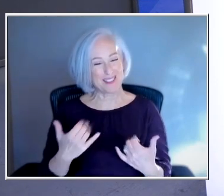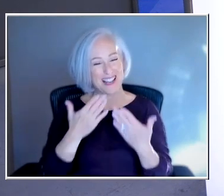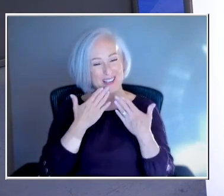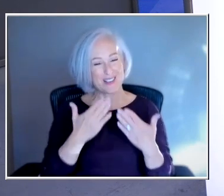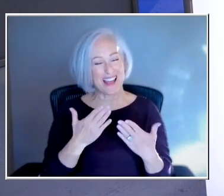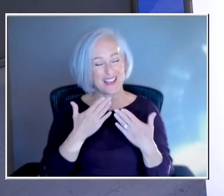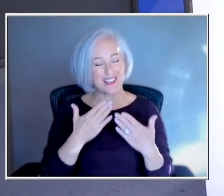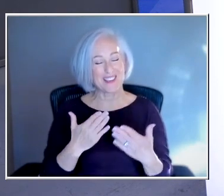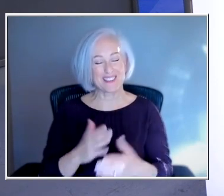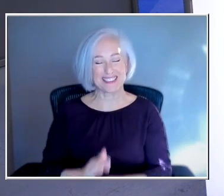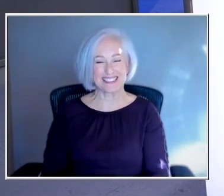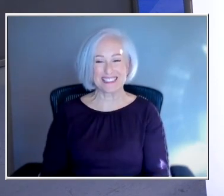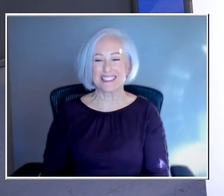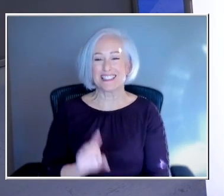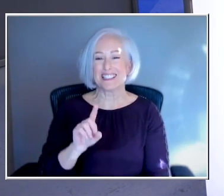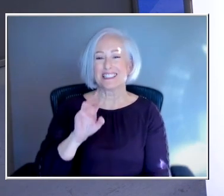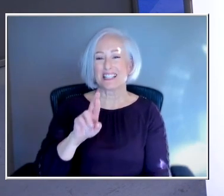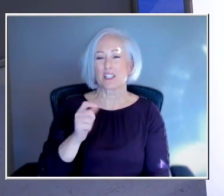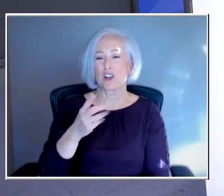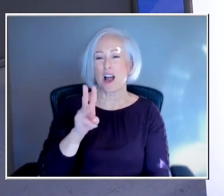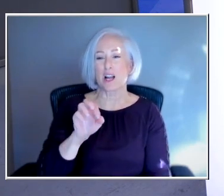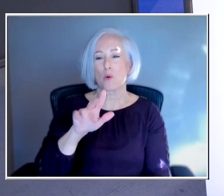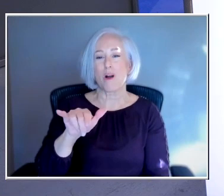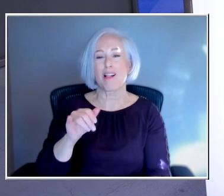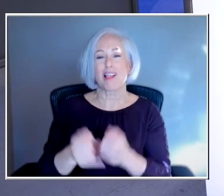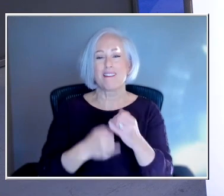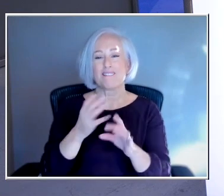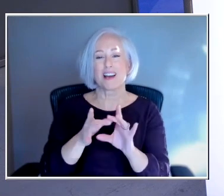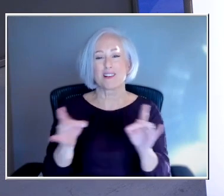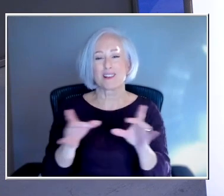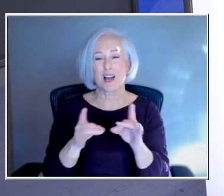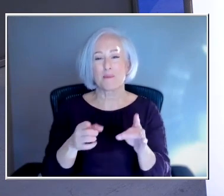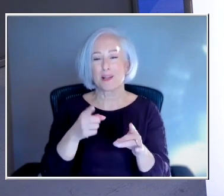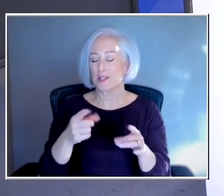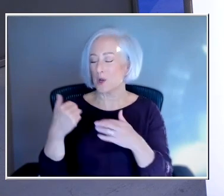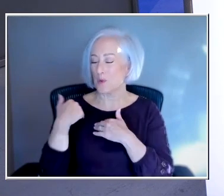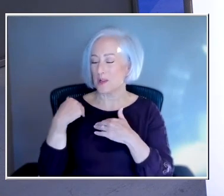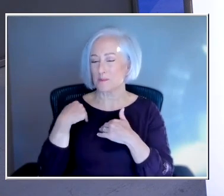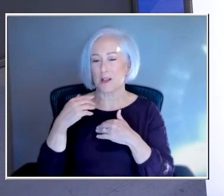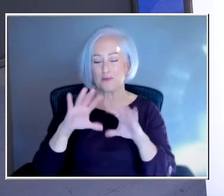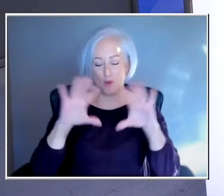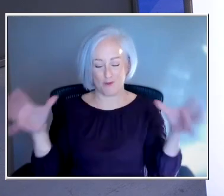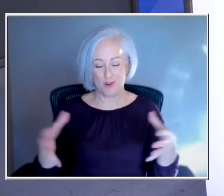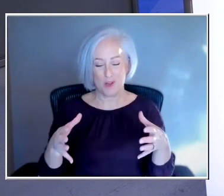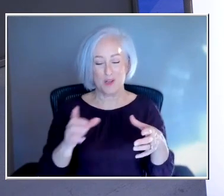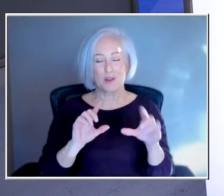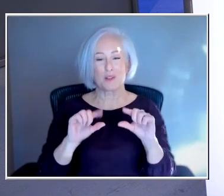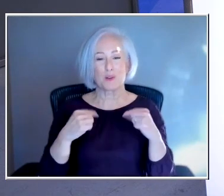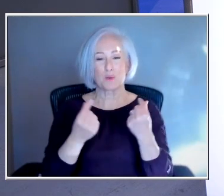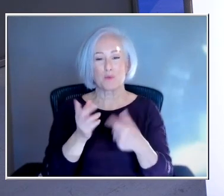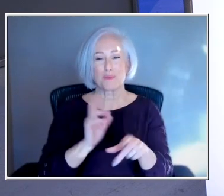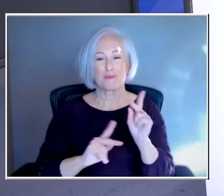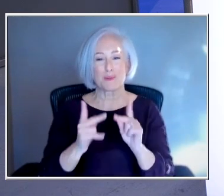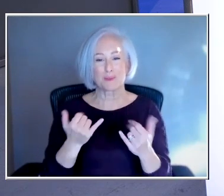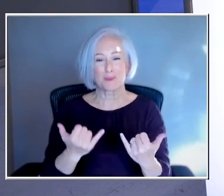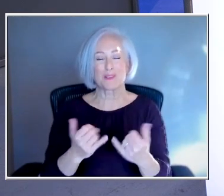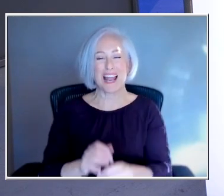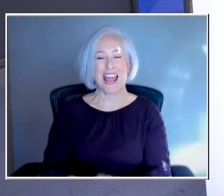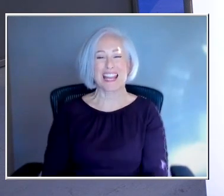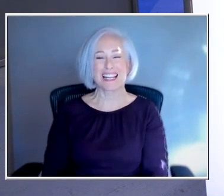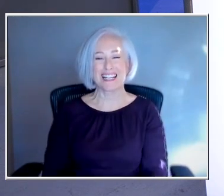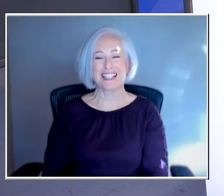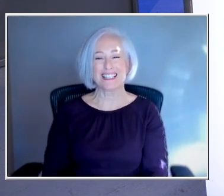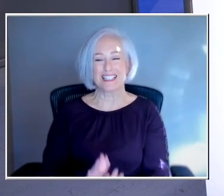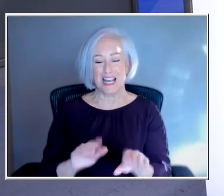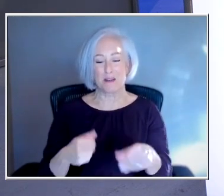morning. And Dr. Agarwal, I'm going to have you wrap us up because I kind of find you responsible for this big group of people gathering today and providing the support